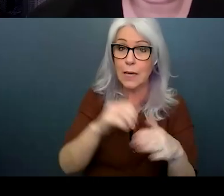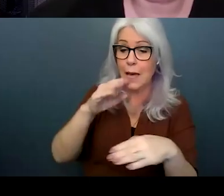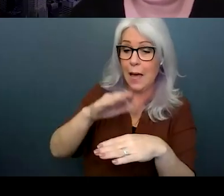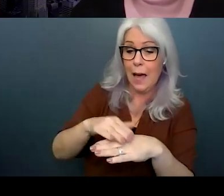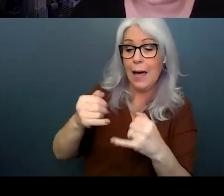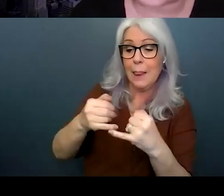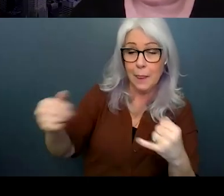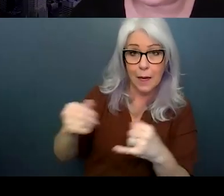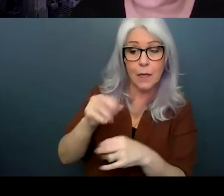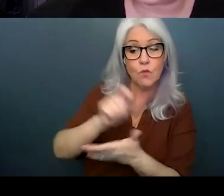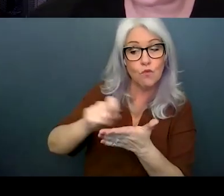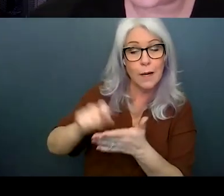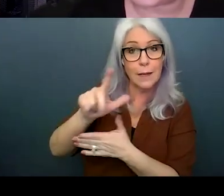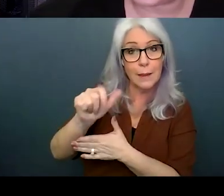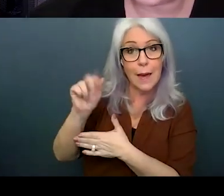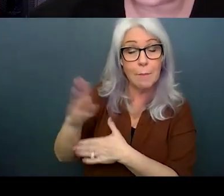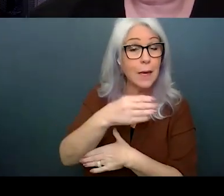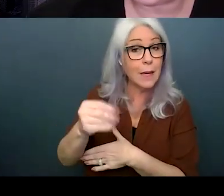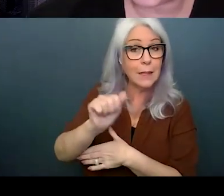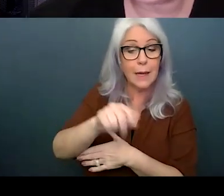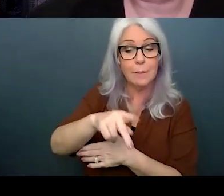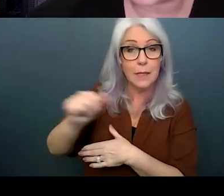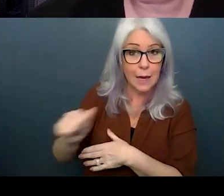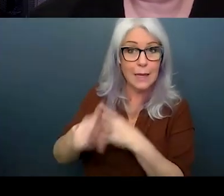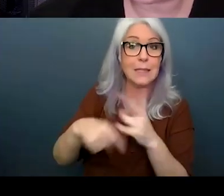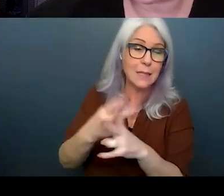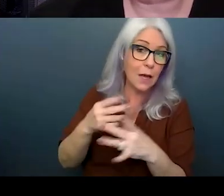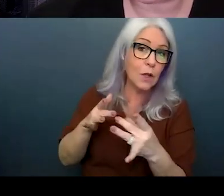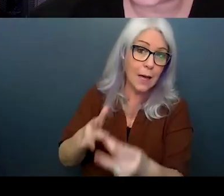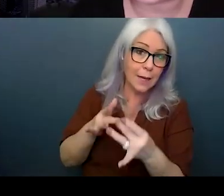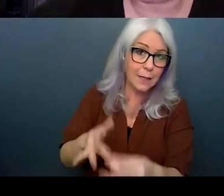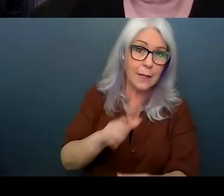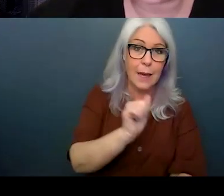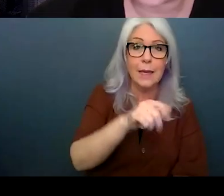lab and the APA style guide at